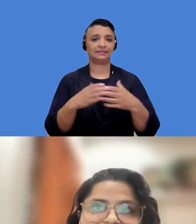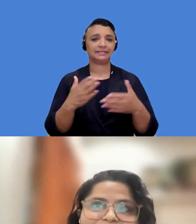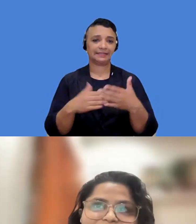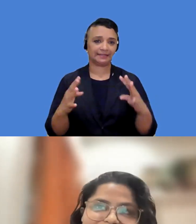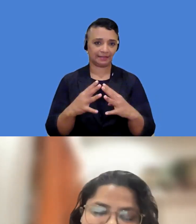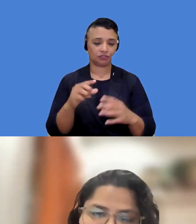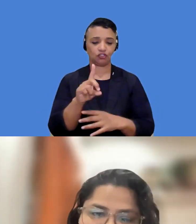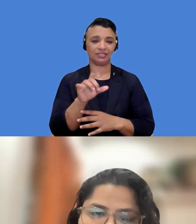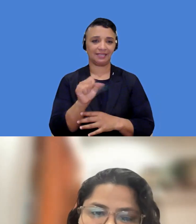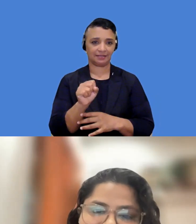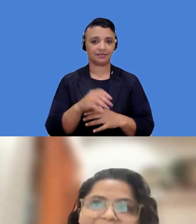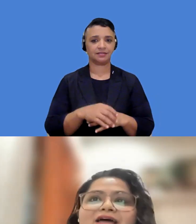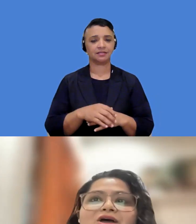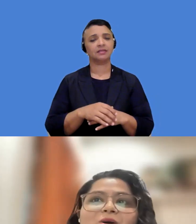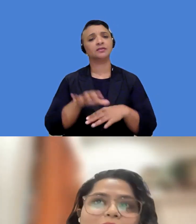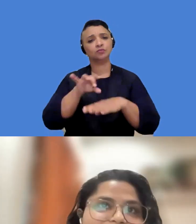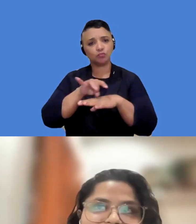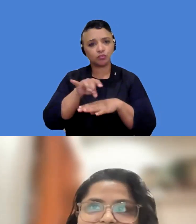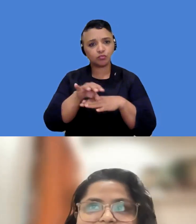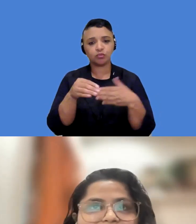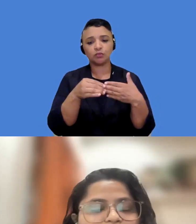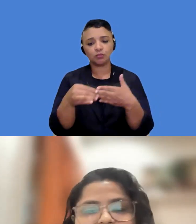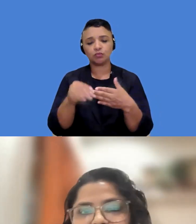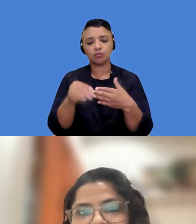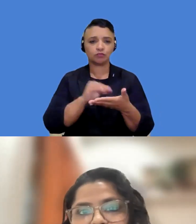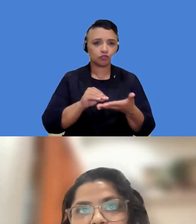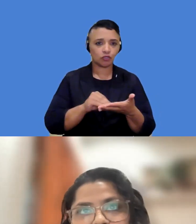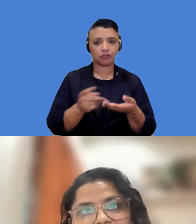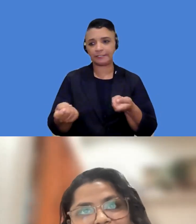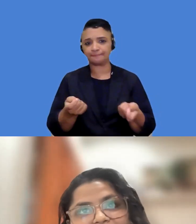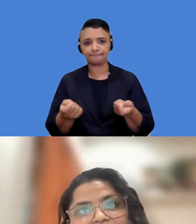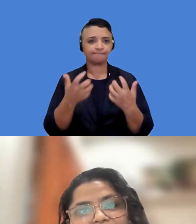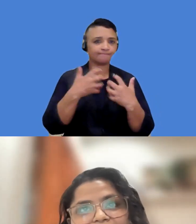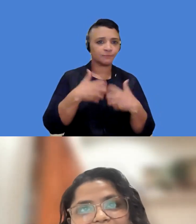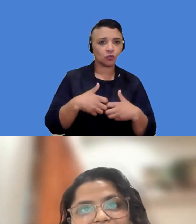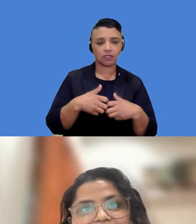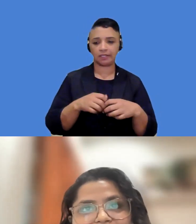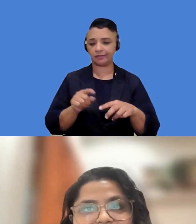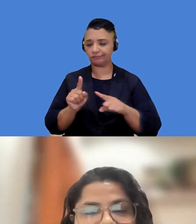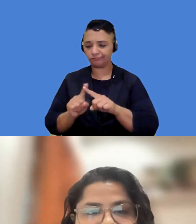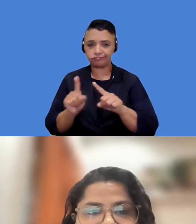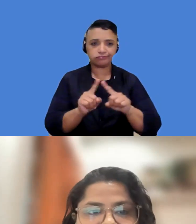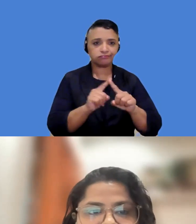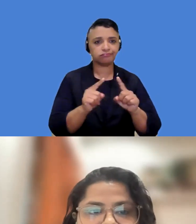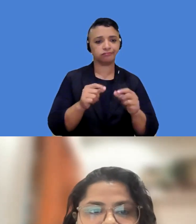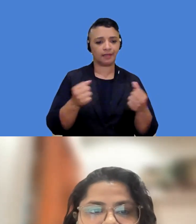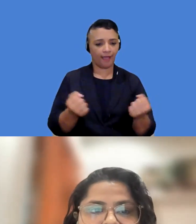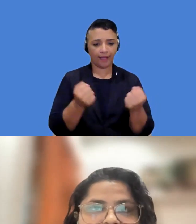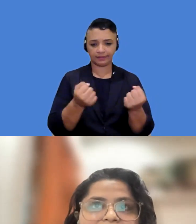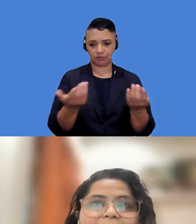leadership to the GDS Secretariat, coordinating and overseeing all GDS-related activities,